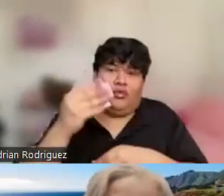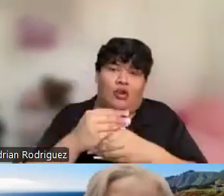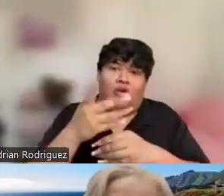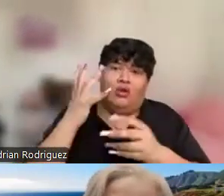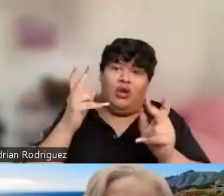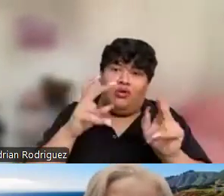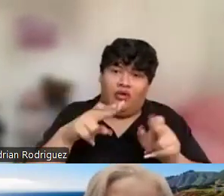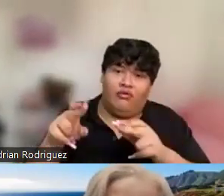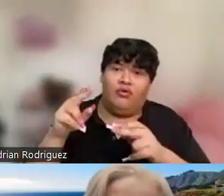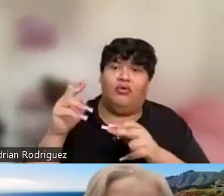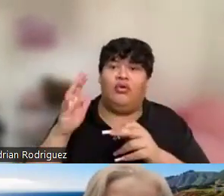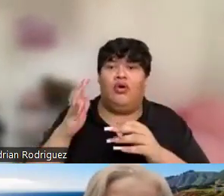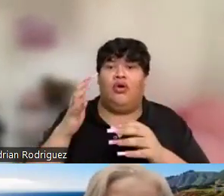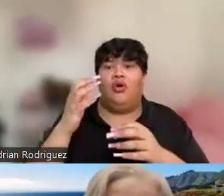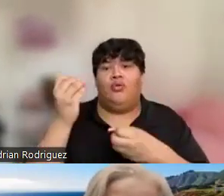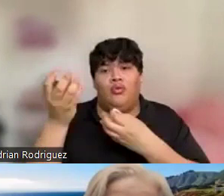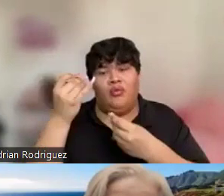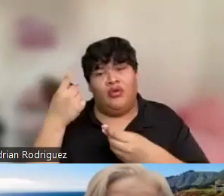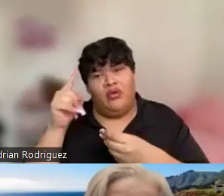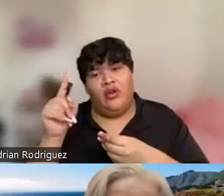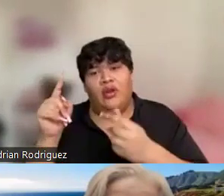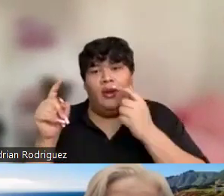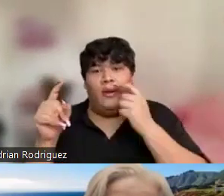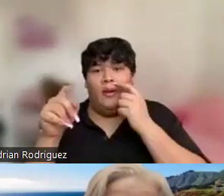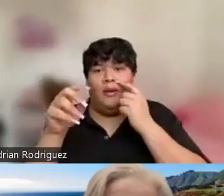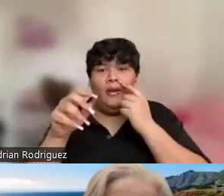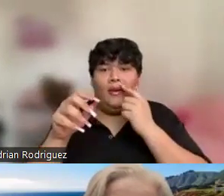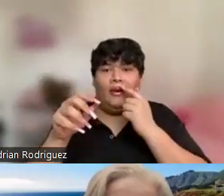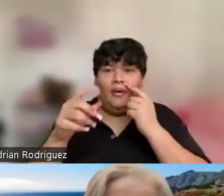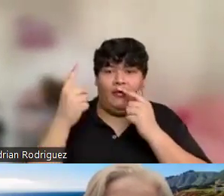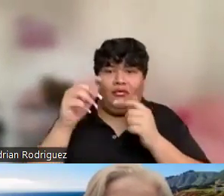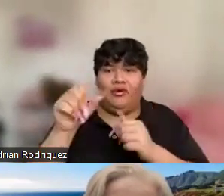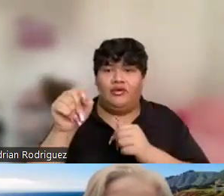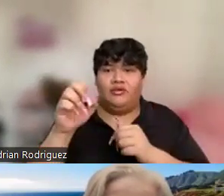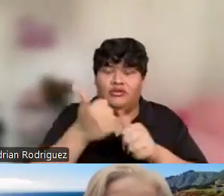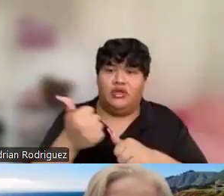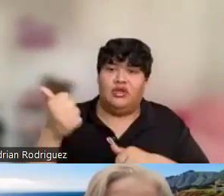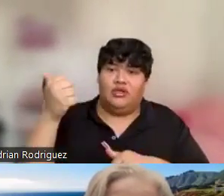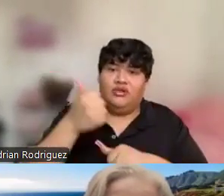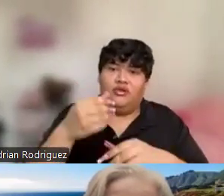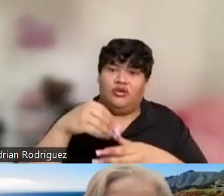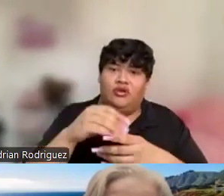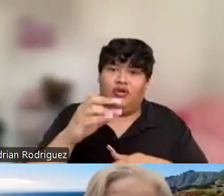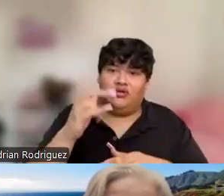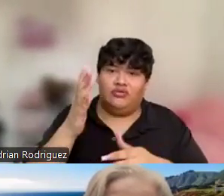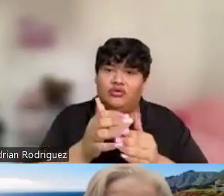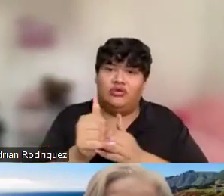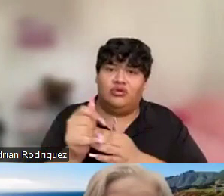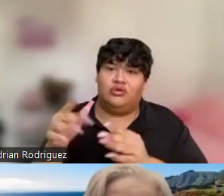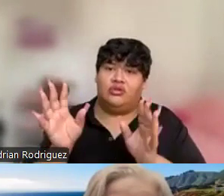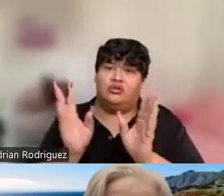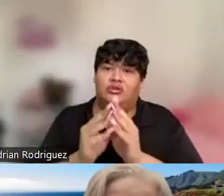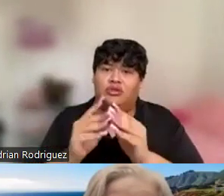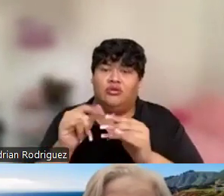review and finalize our recommendations for our secretary, and Carlos and I will guide this discussion and